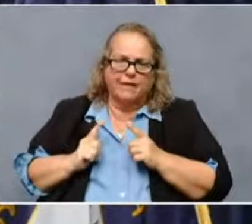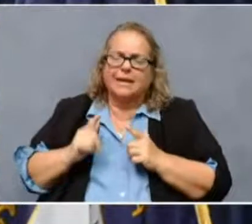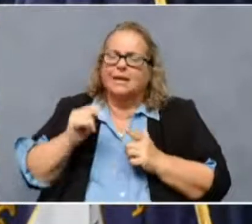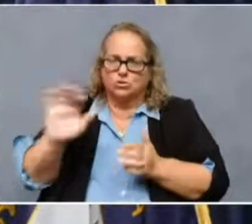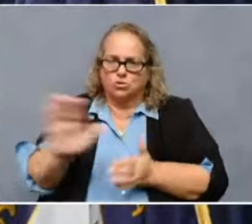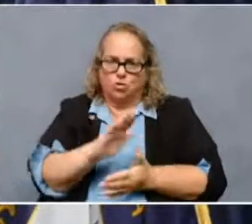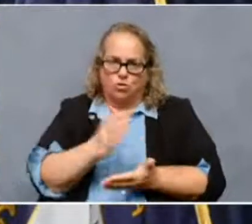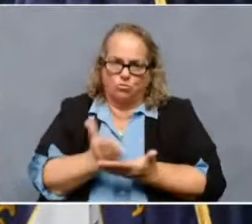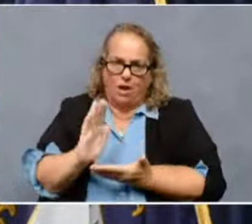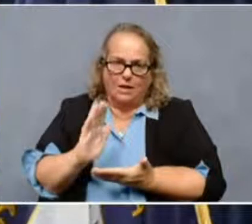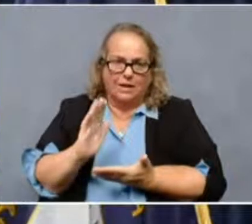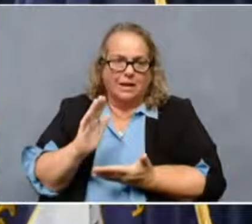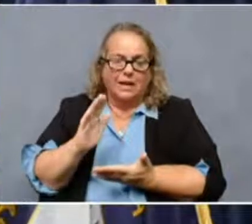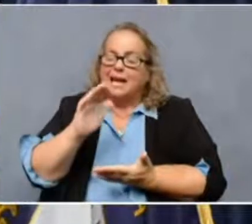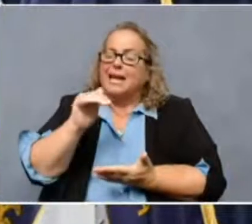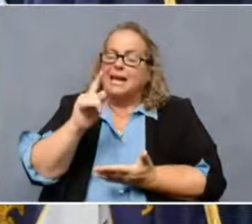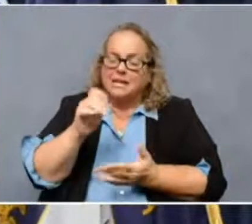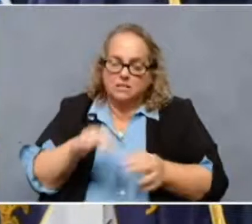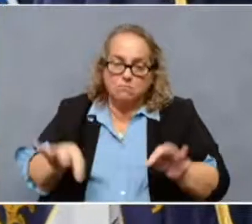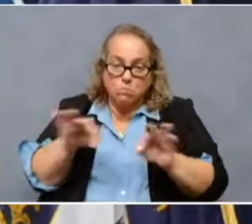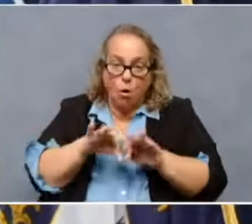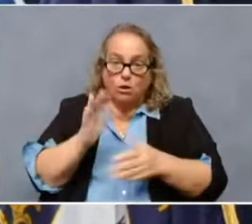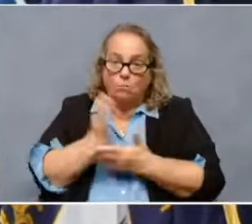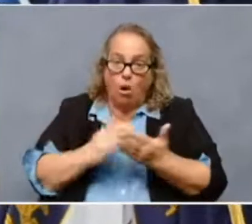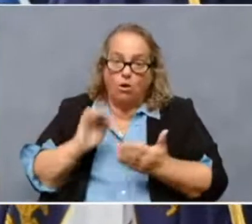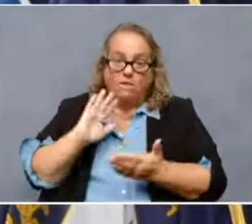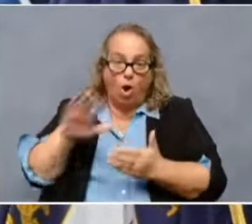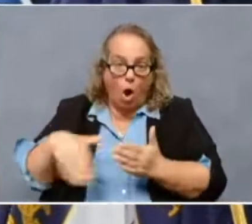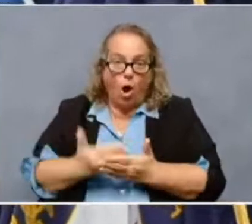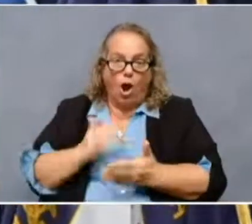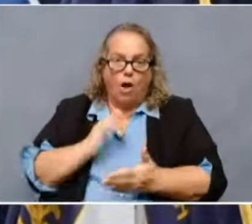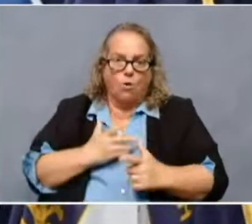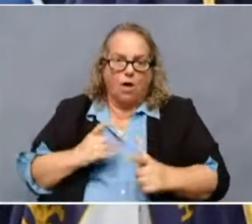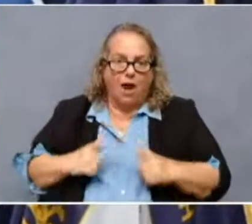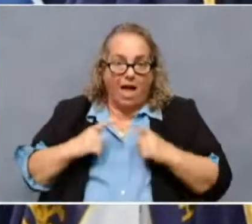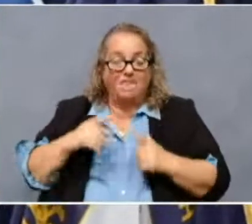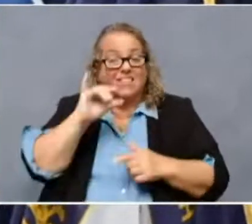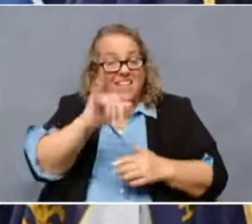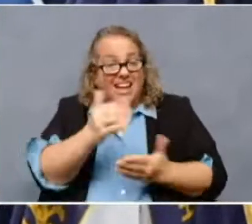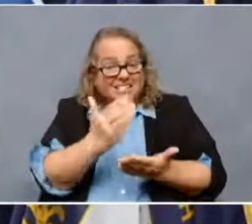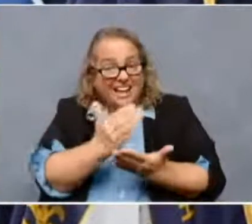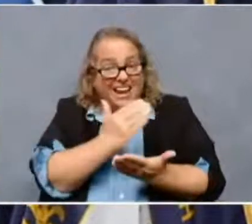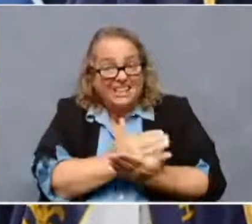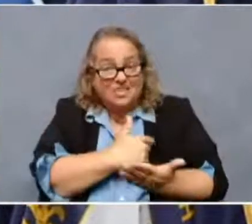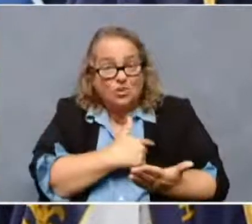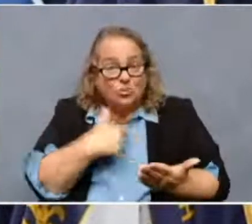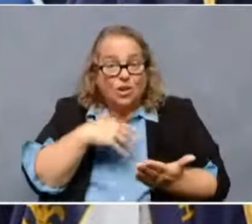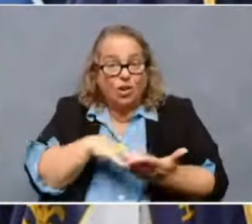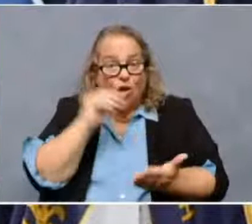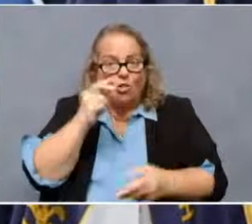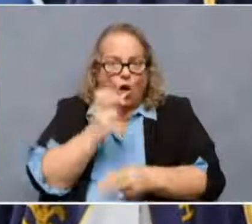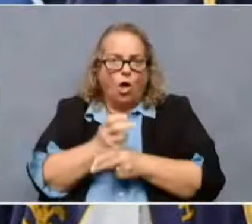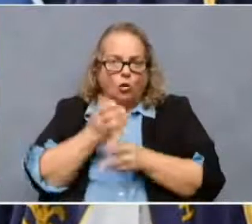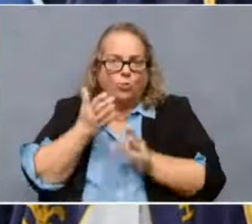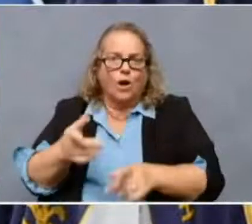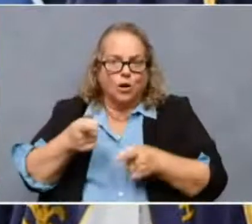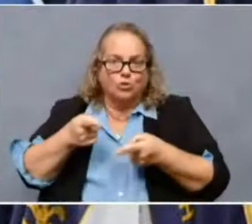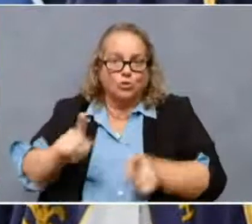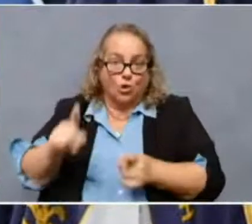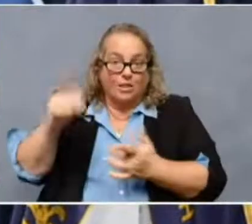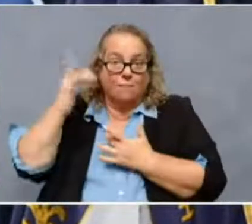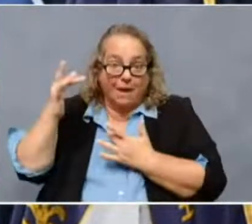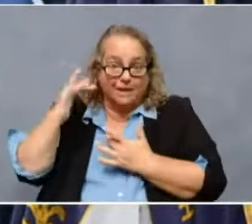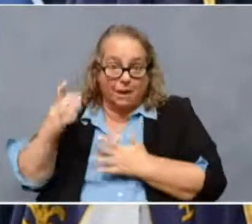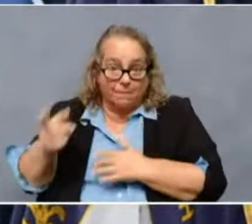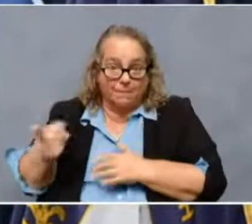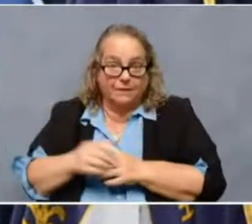every aspect of our life, and this is a lesson that many of us learned the hard way during the pandemic. Over the last 18 months,